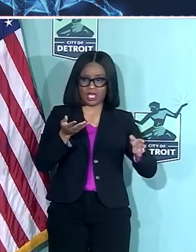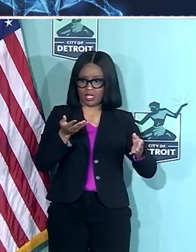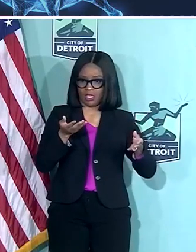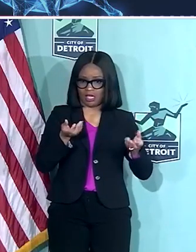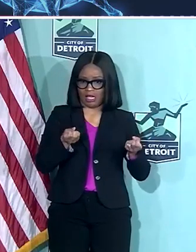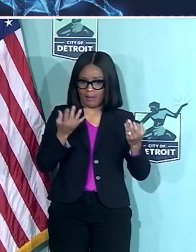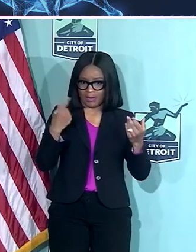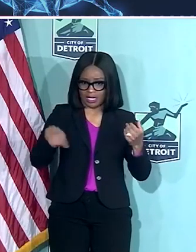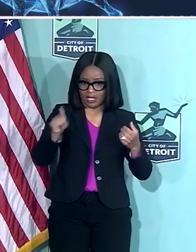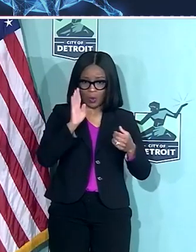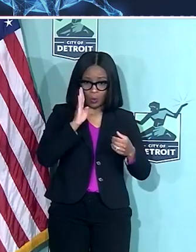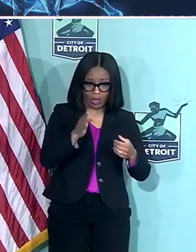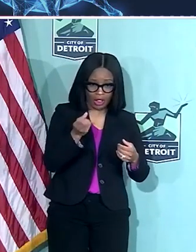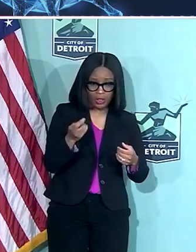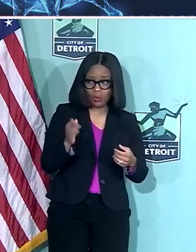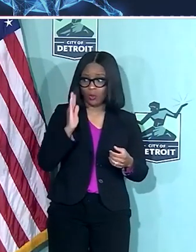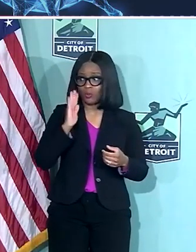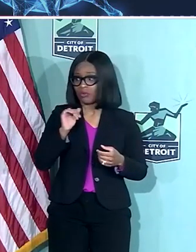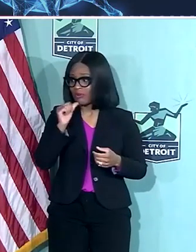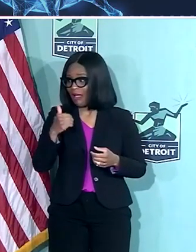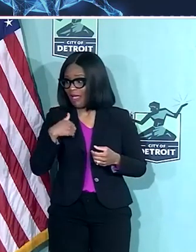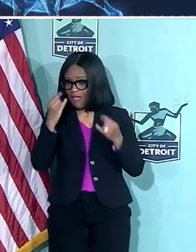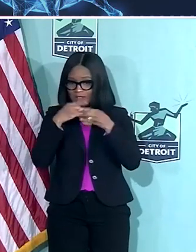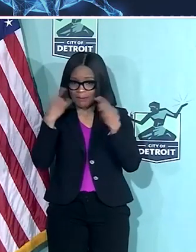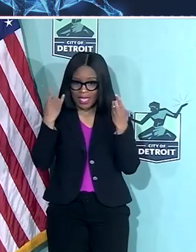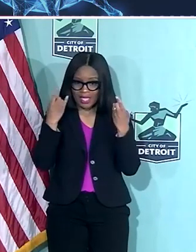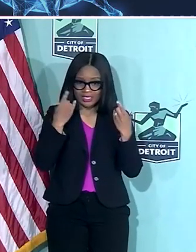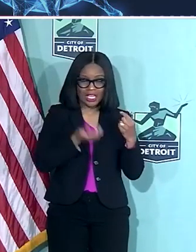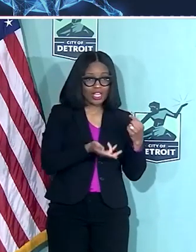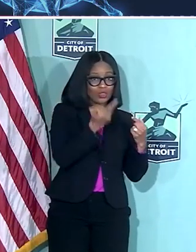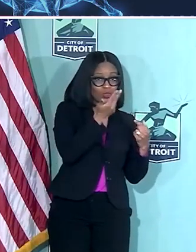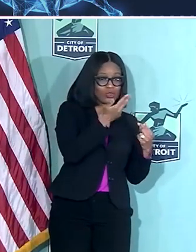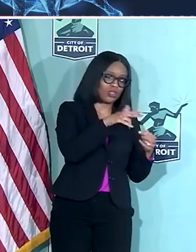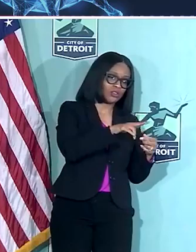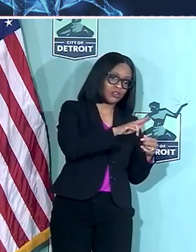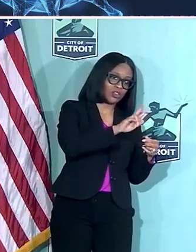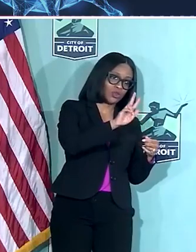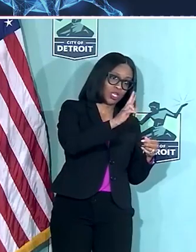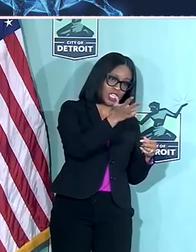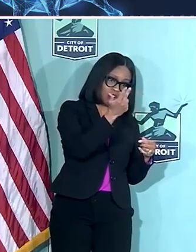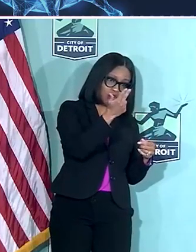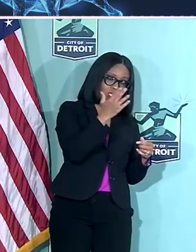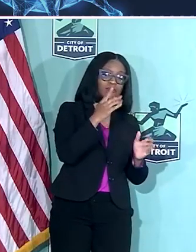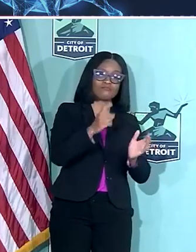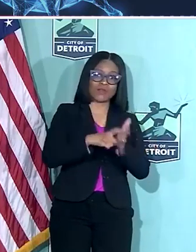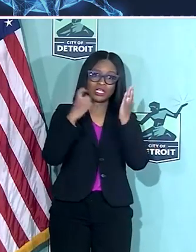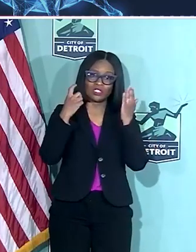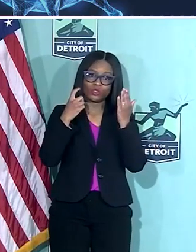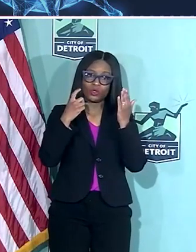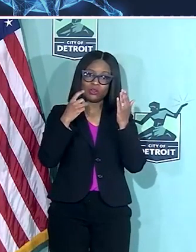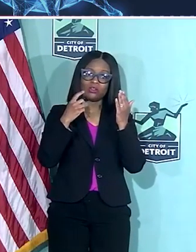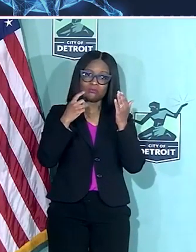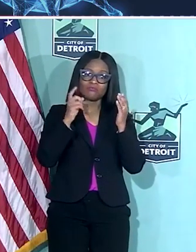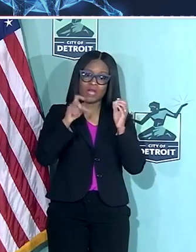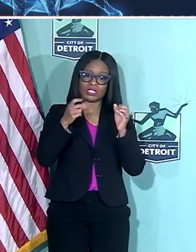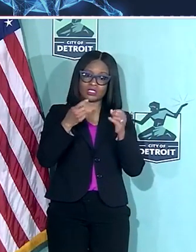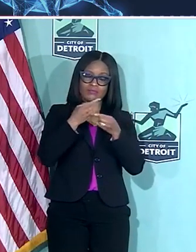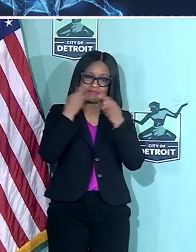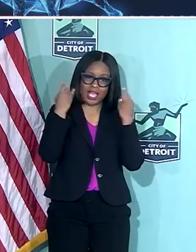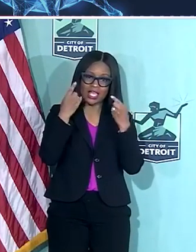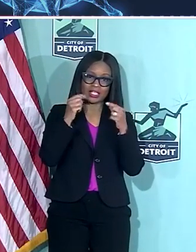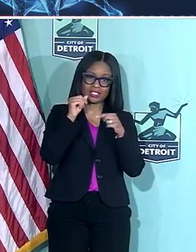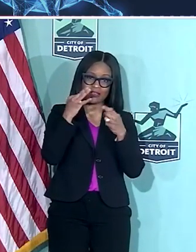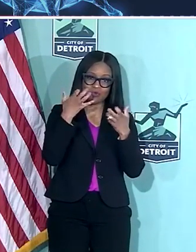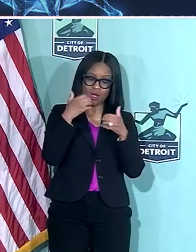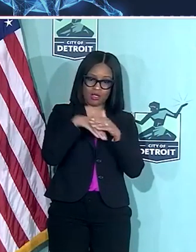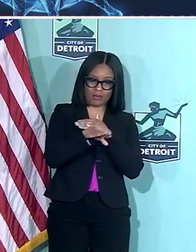mask. At 313, we'll make it mandatory to shop with the mask. And although that's not as